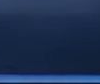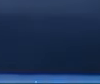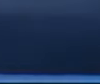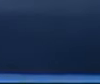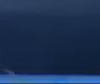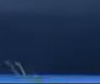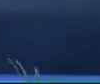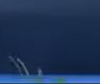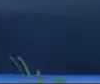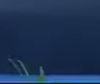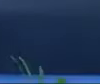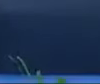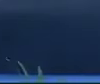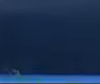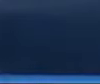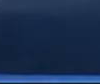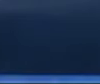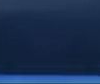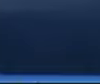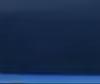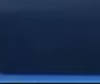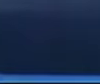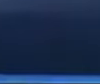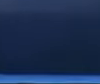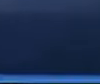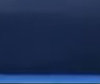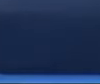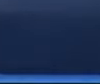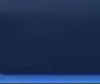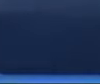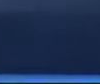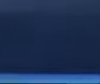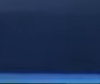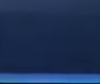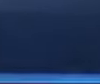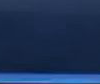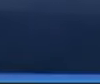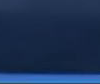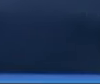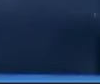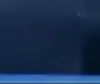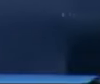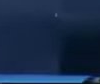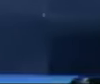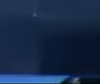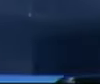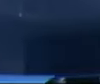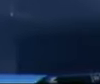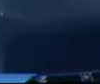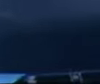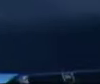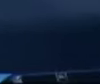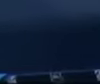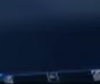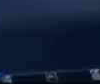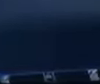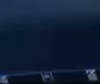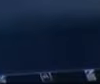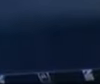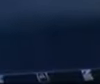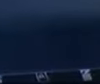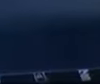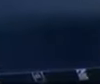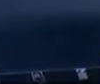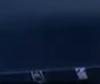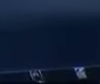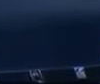down, while the ministration was happening, the Lord opened my eyes. And I saw